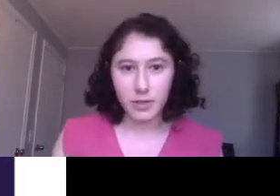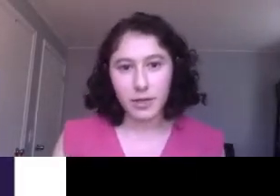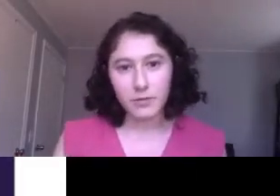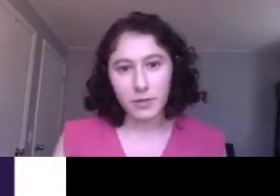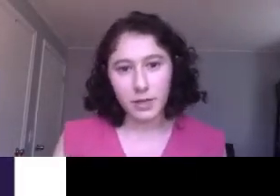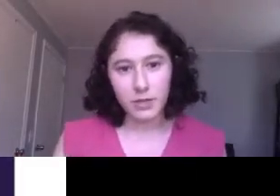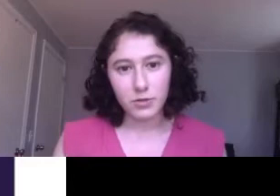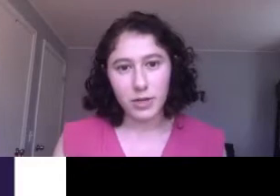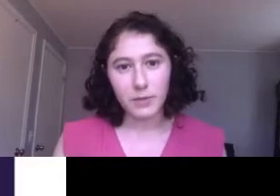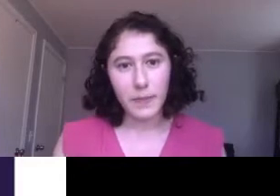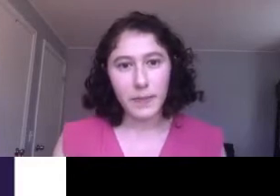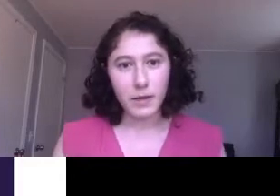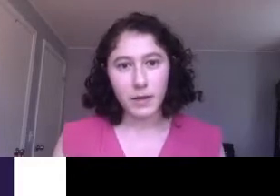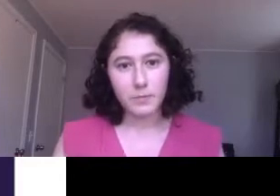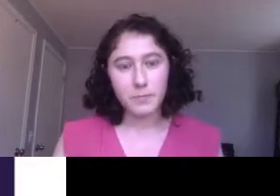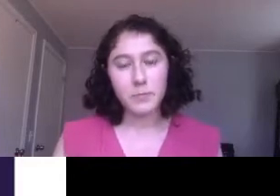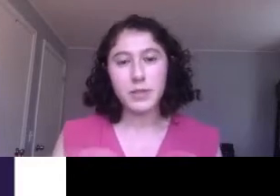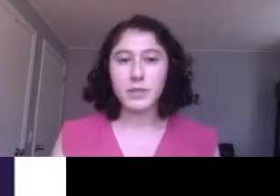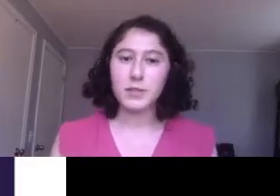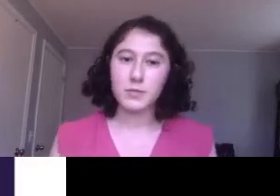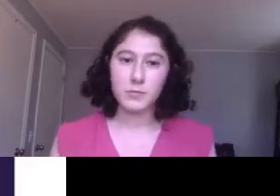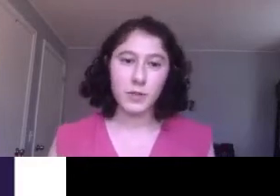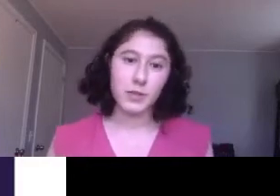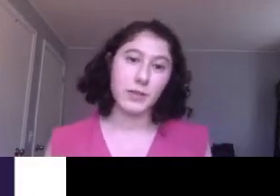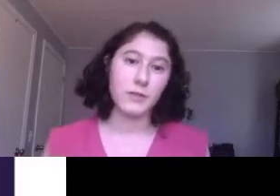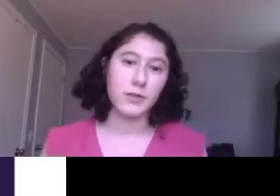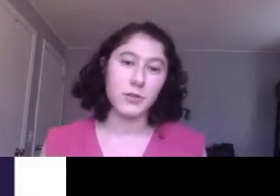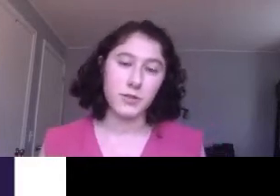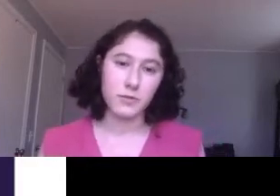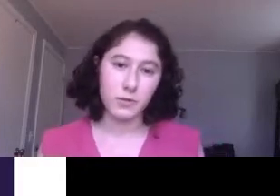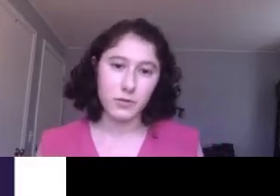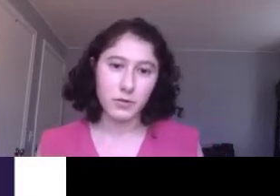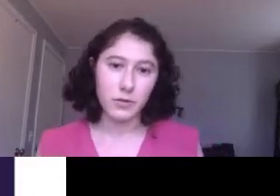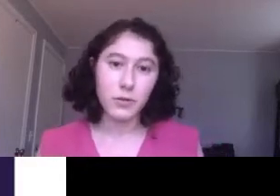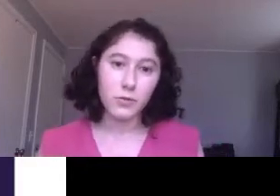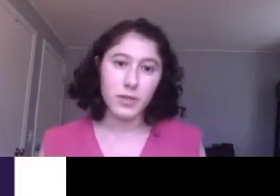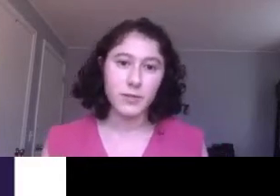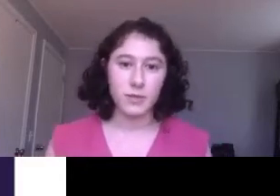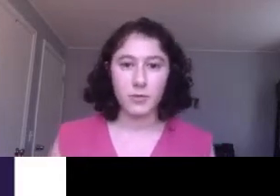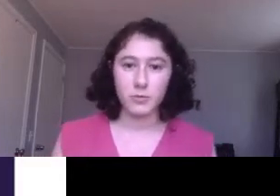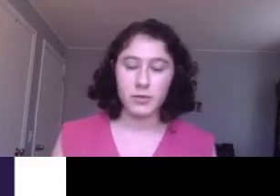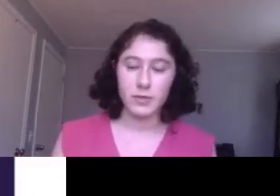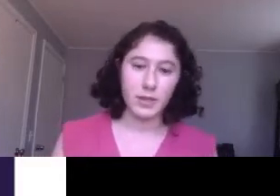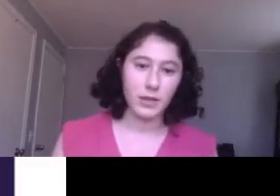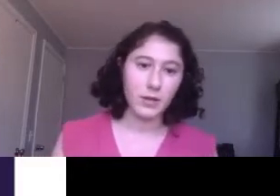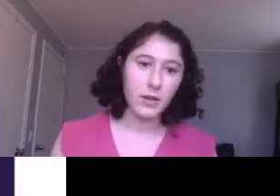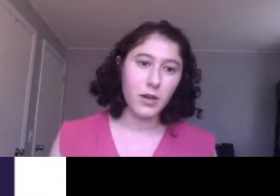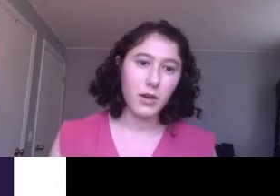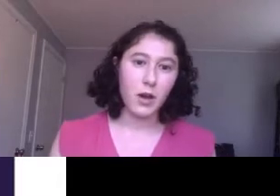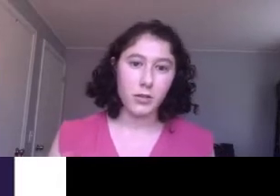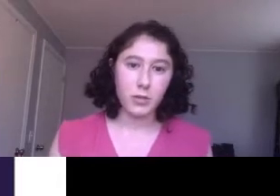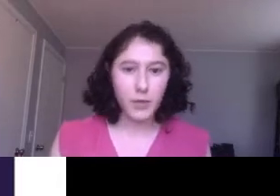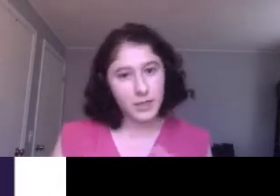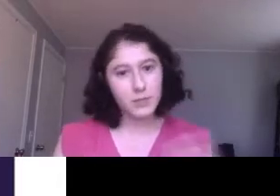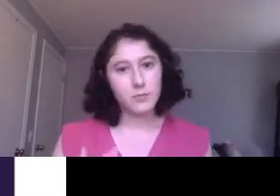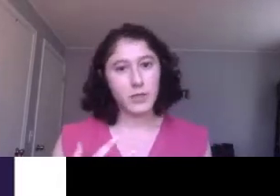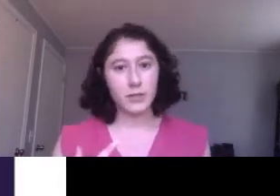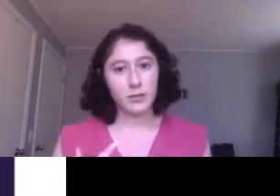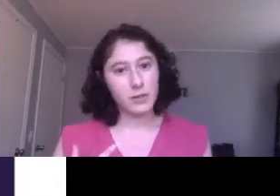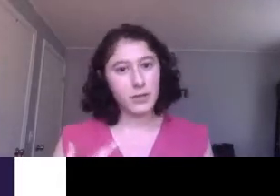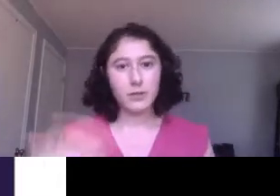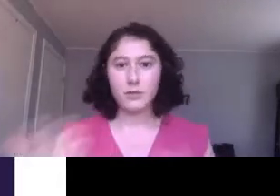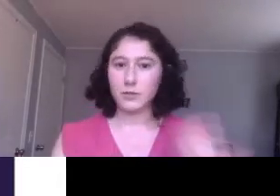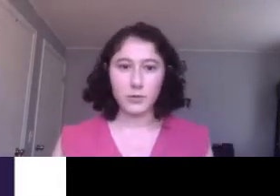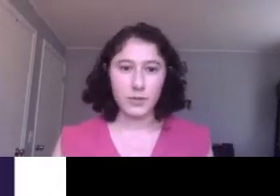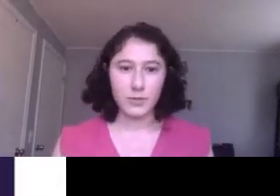forward again for the next trial. But this is one of the advantages of the new experiment we're designing on the Quest,